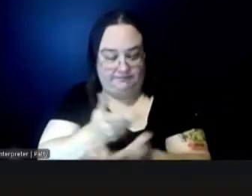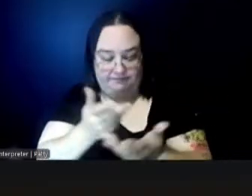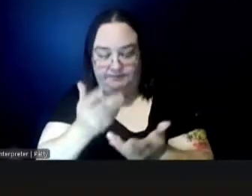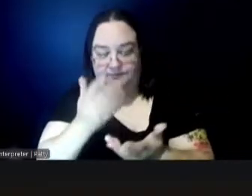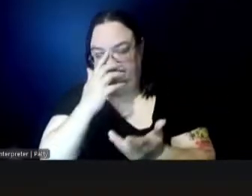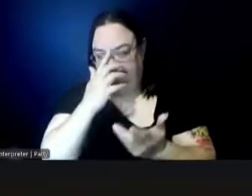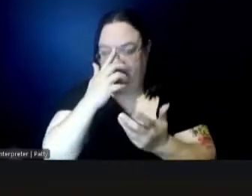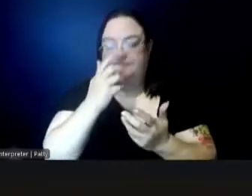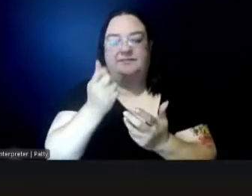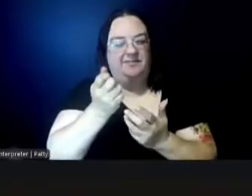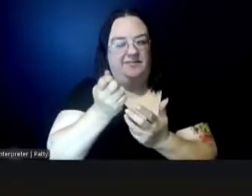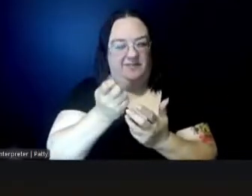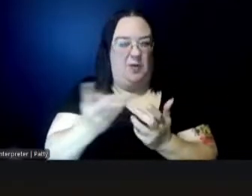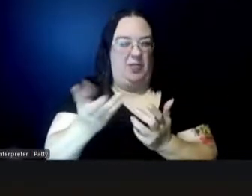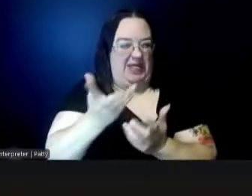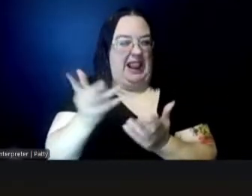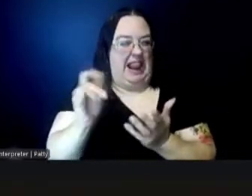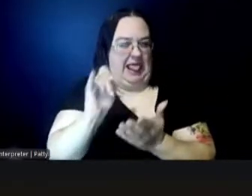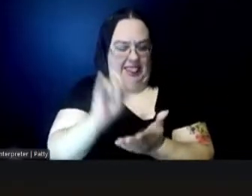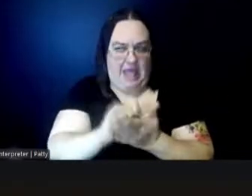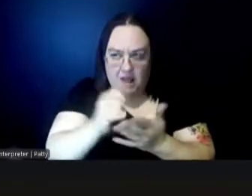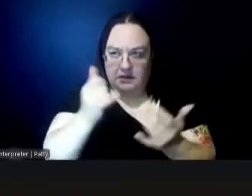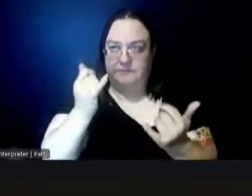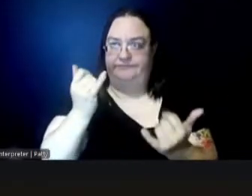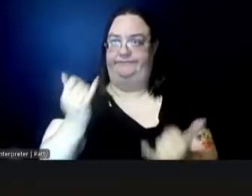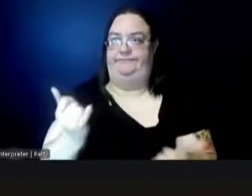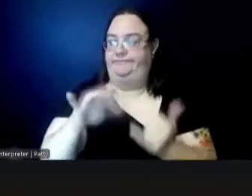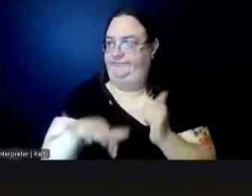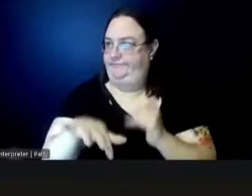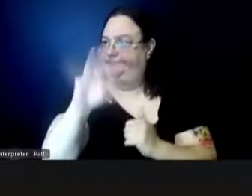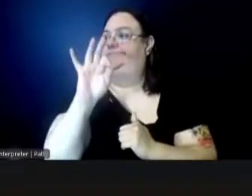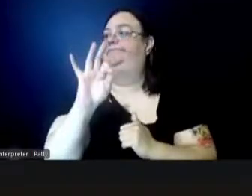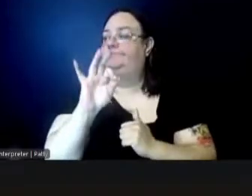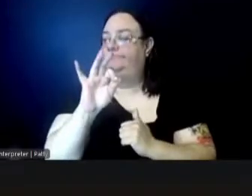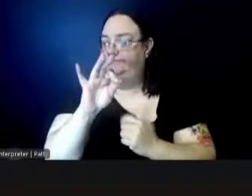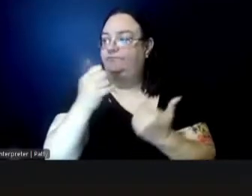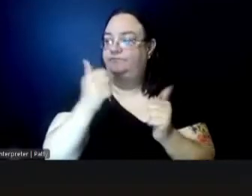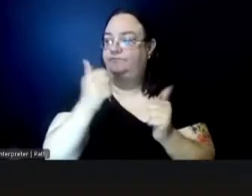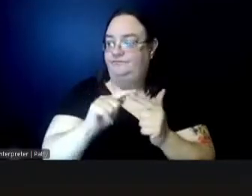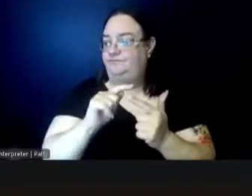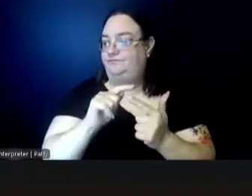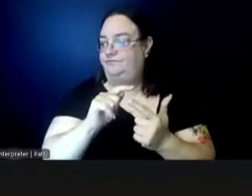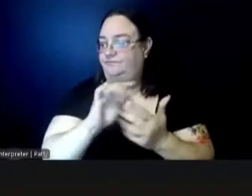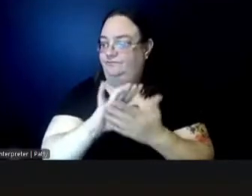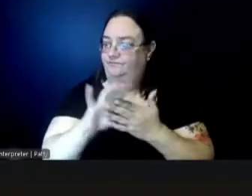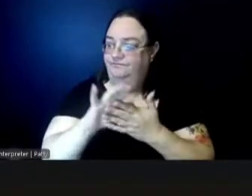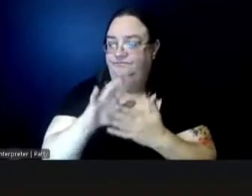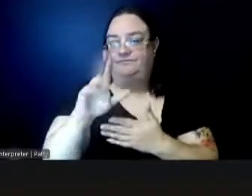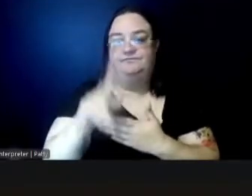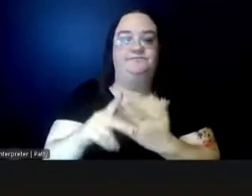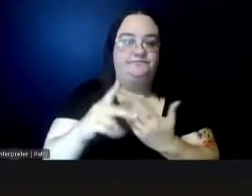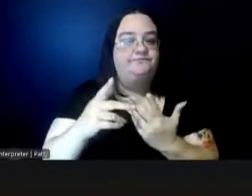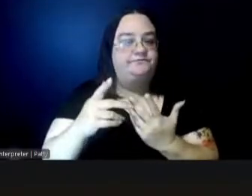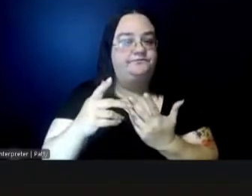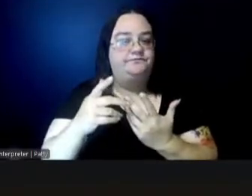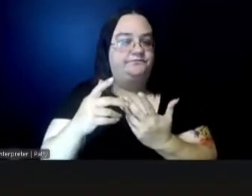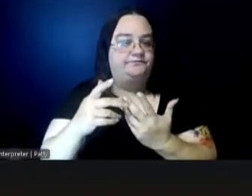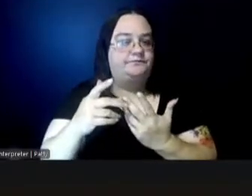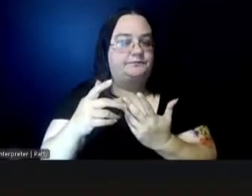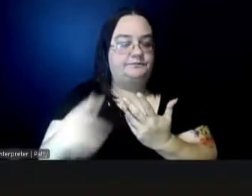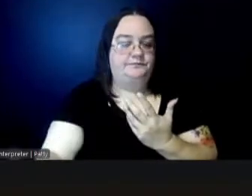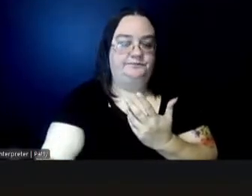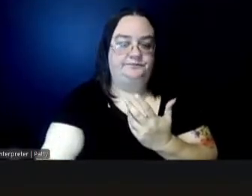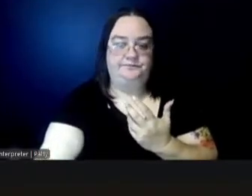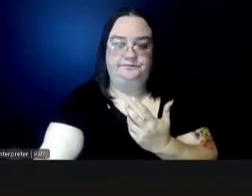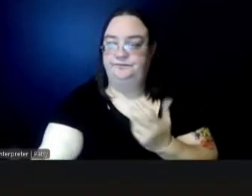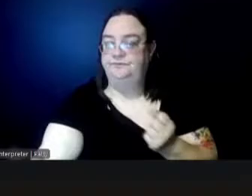couple of those things that we're just now discovering, trying to clean up just clean up the task.